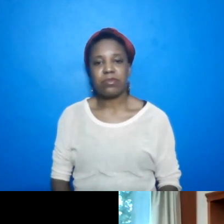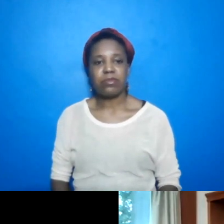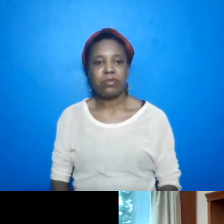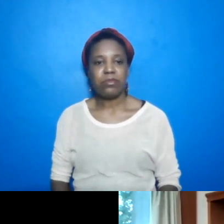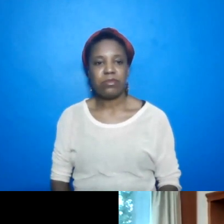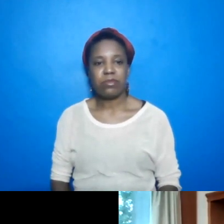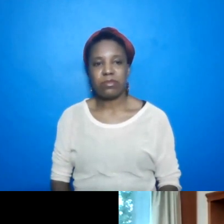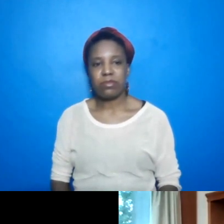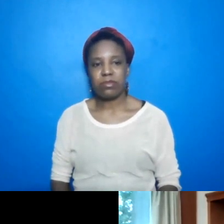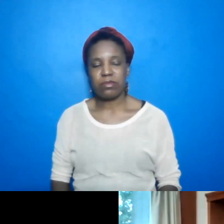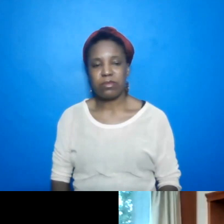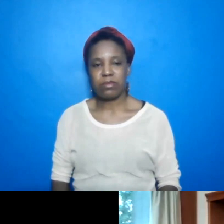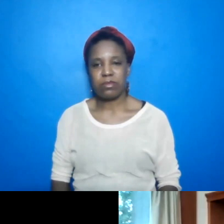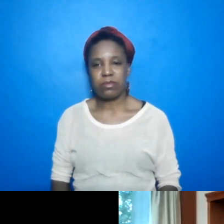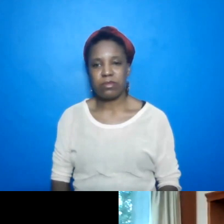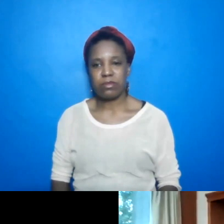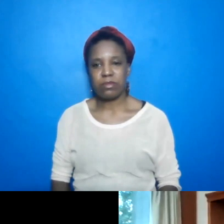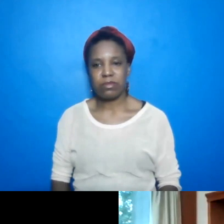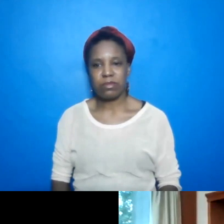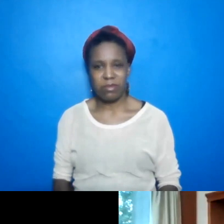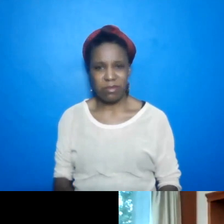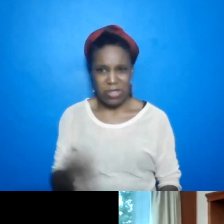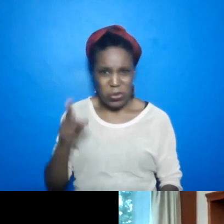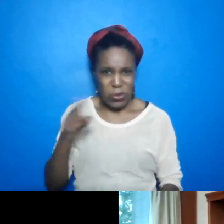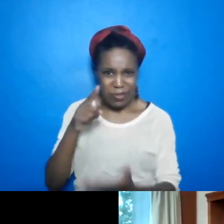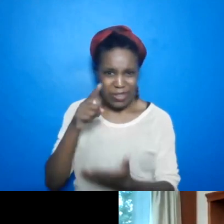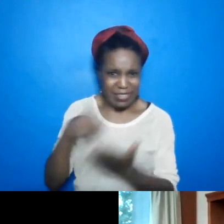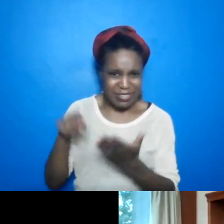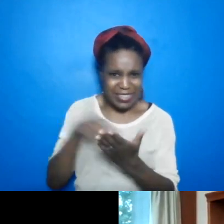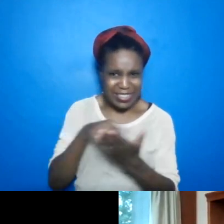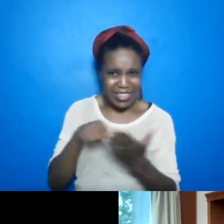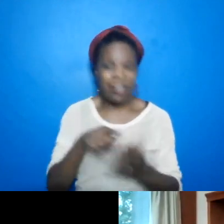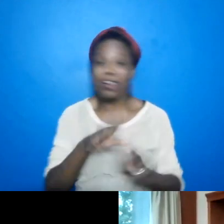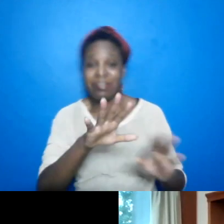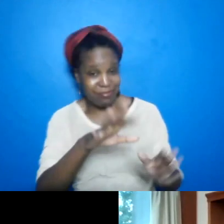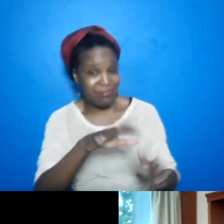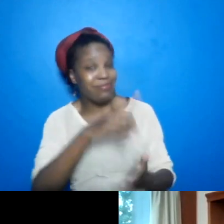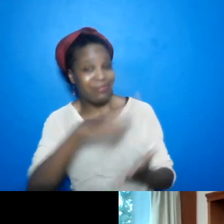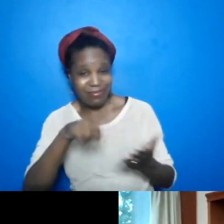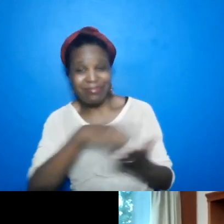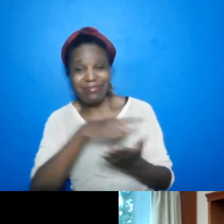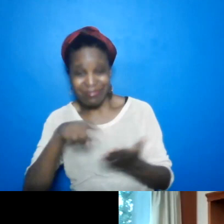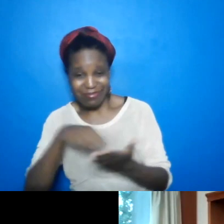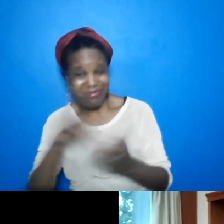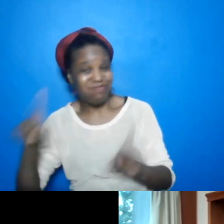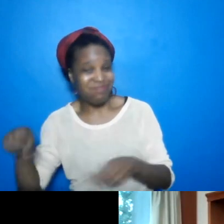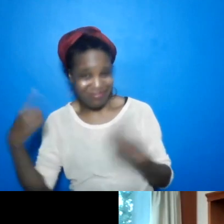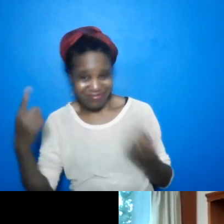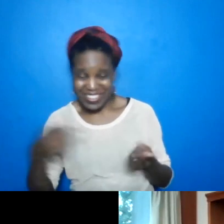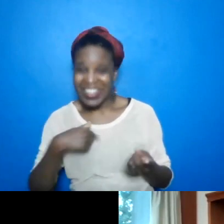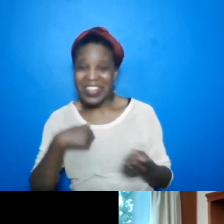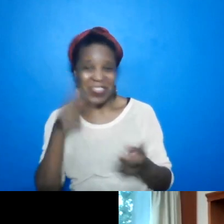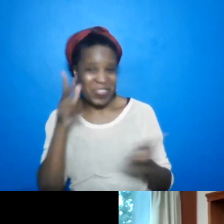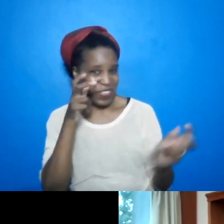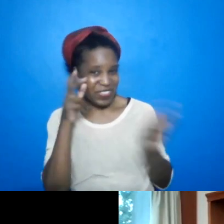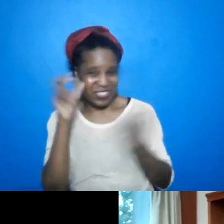that I hear critiques all the time. This may be a new one that you're going to give me, but yeah. Well, I mean, it's not necessarily